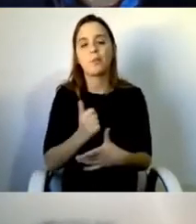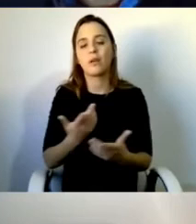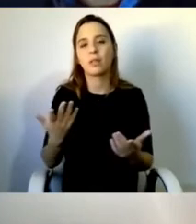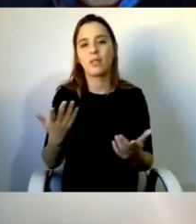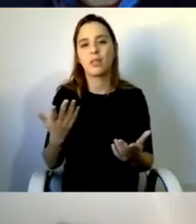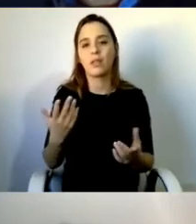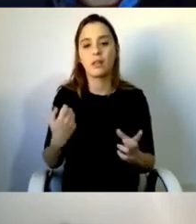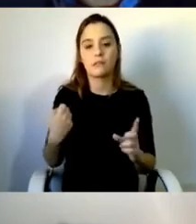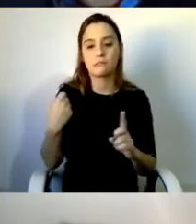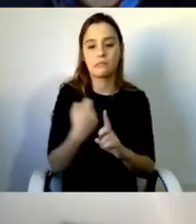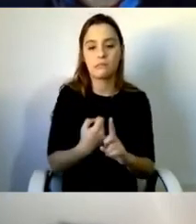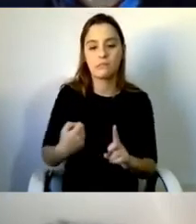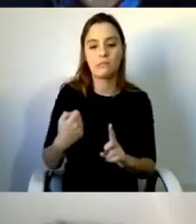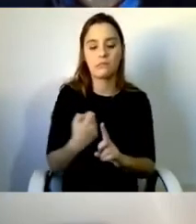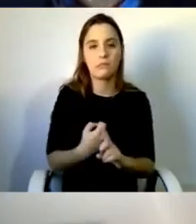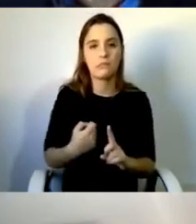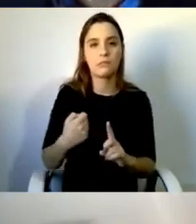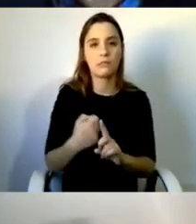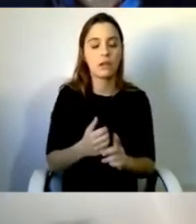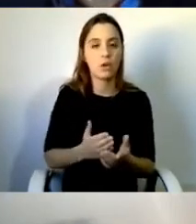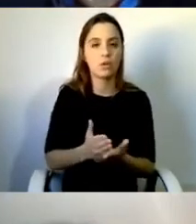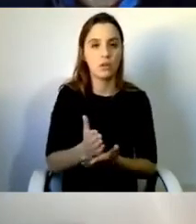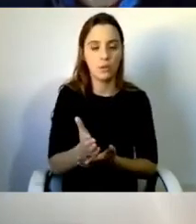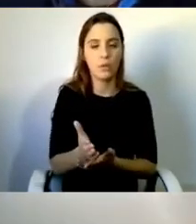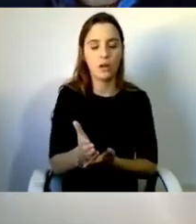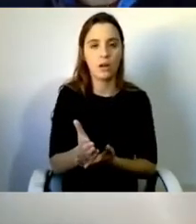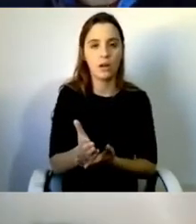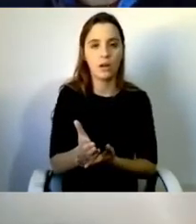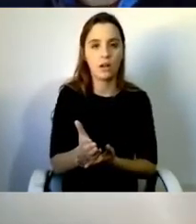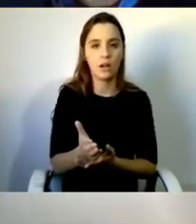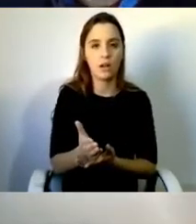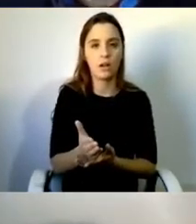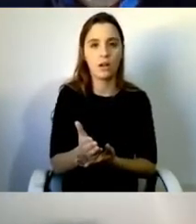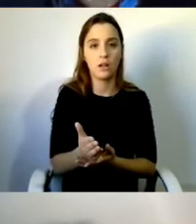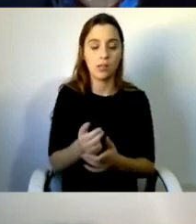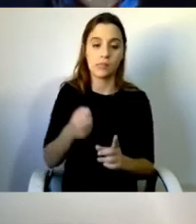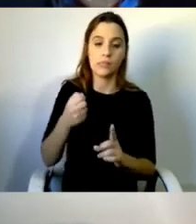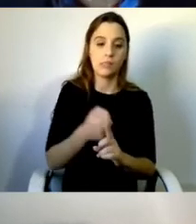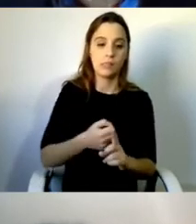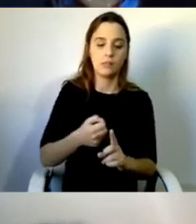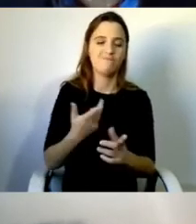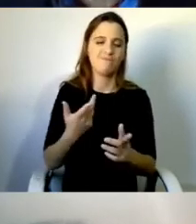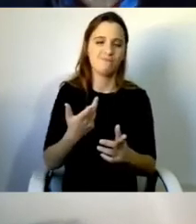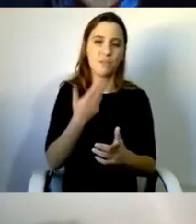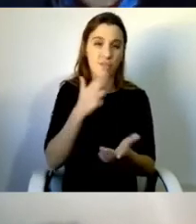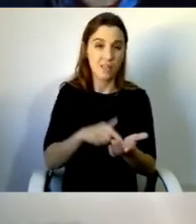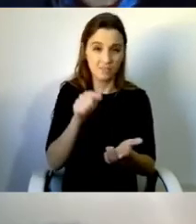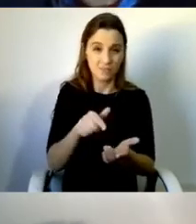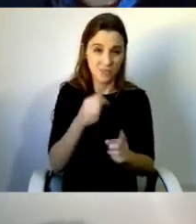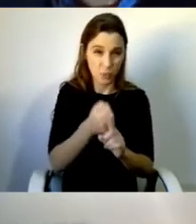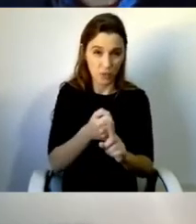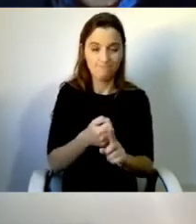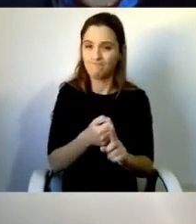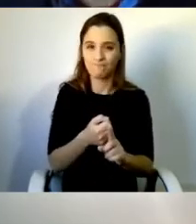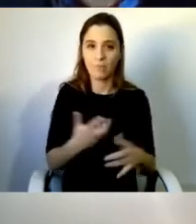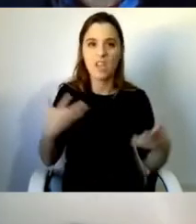fight and the battle. Actually, this is a war. This is a war for human rights of disabled